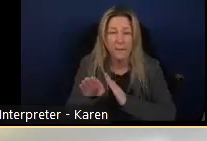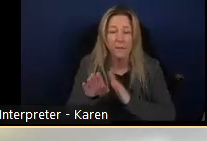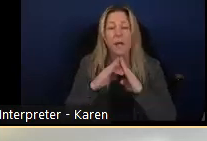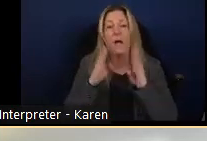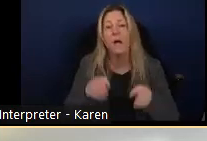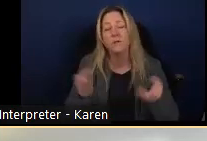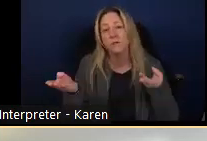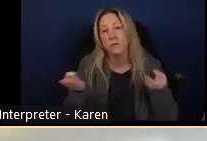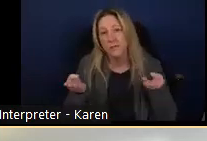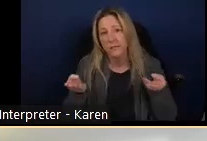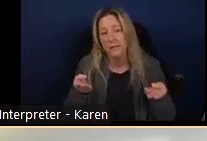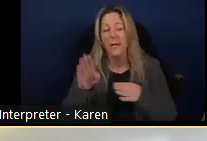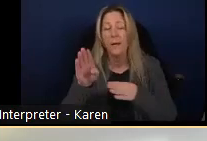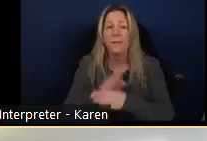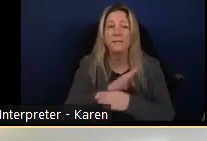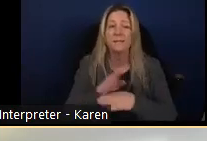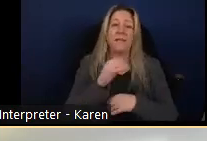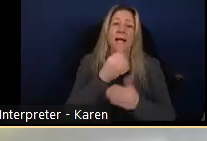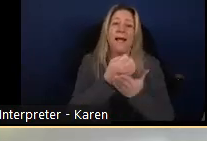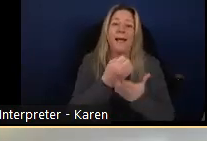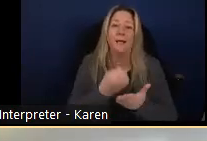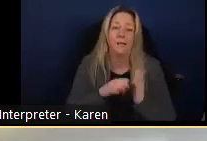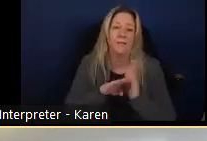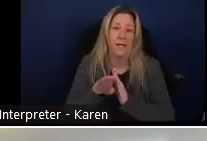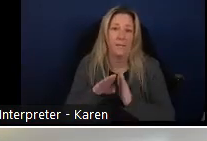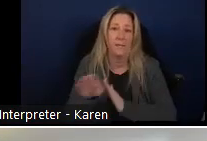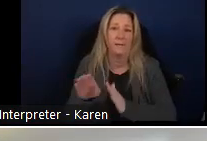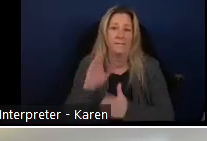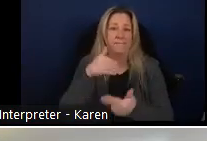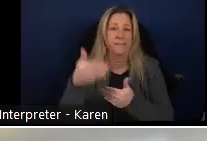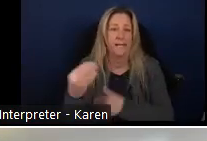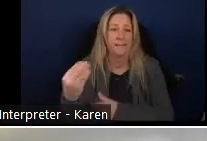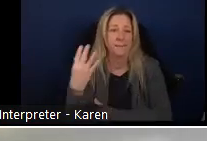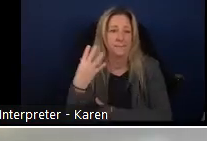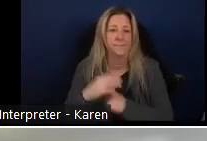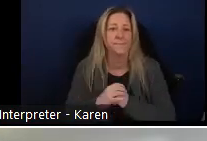services, business and economic development. Next slide.